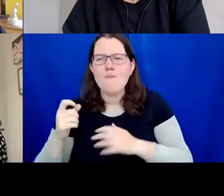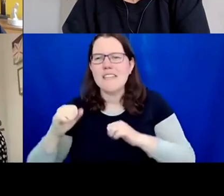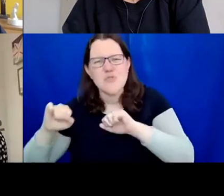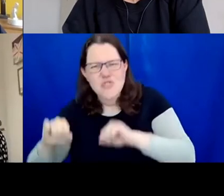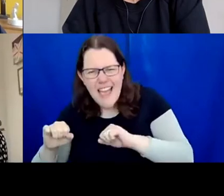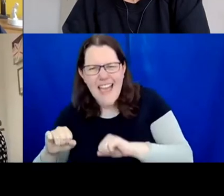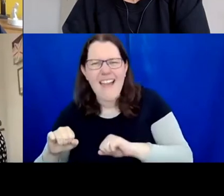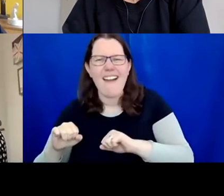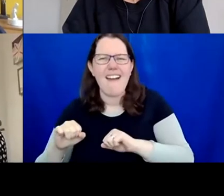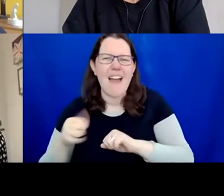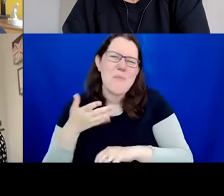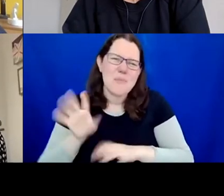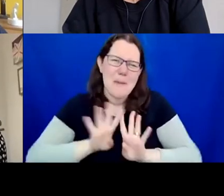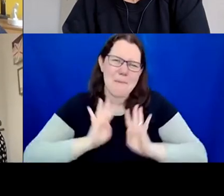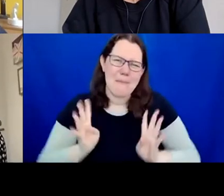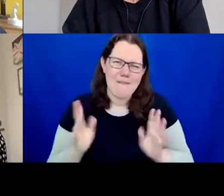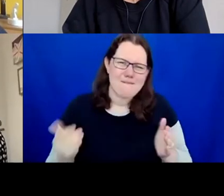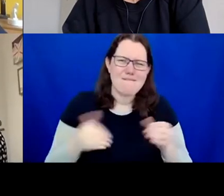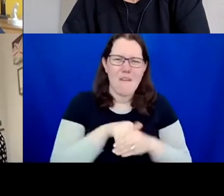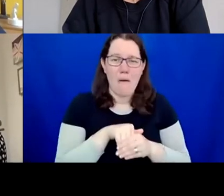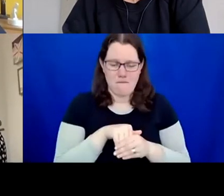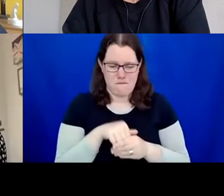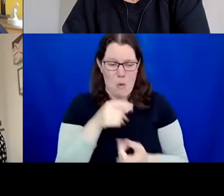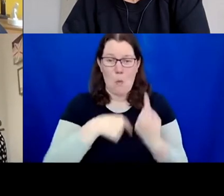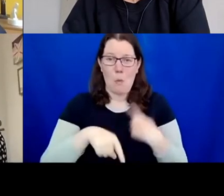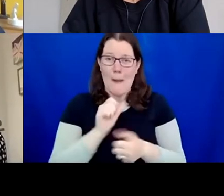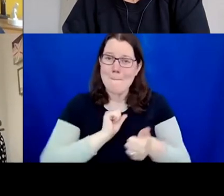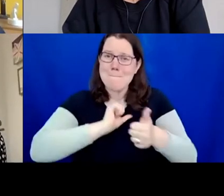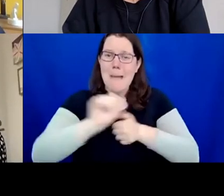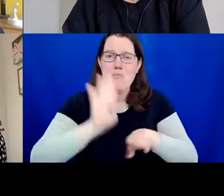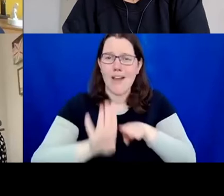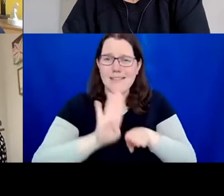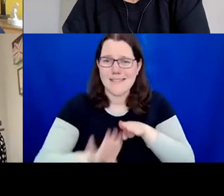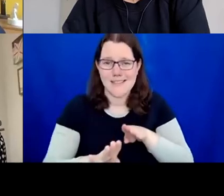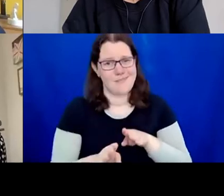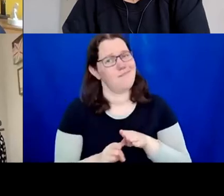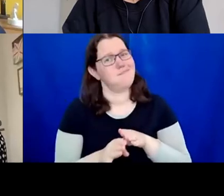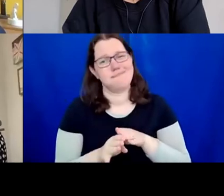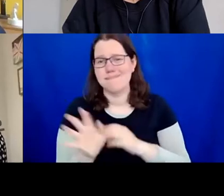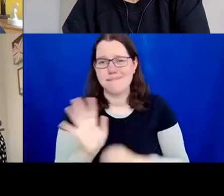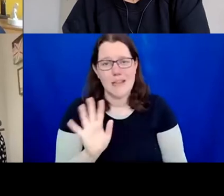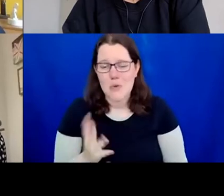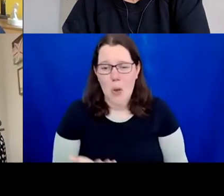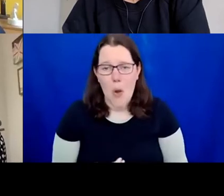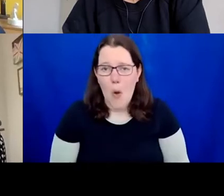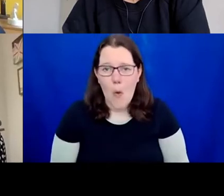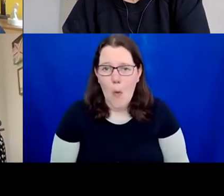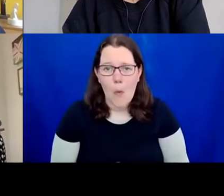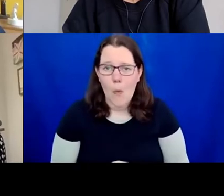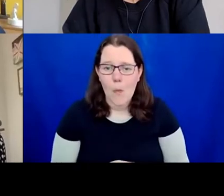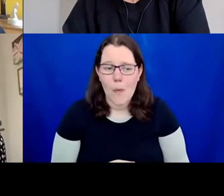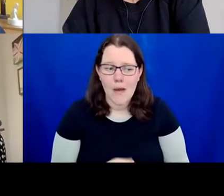we certainly could not be held up as models of best practice in terms of being, you know, opening the